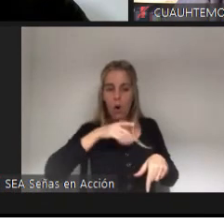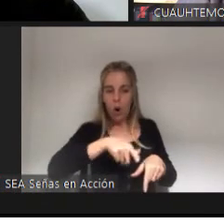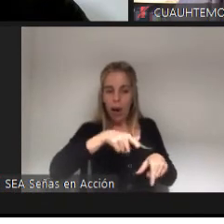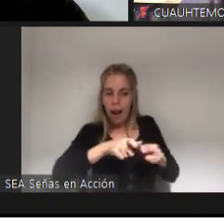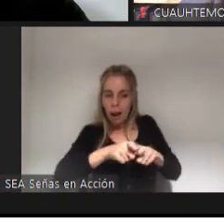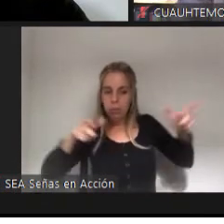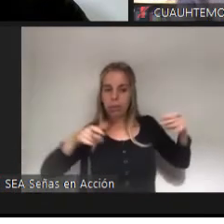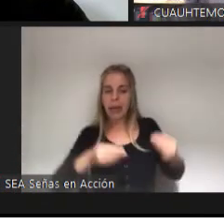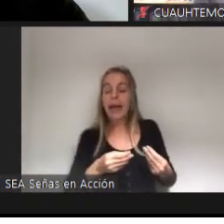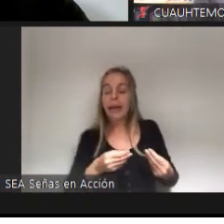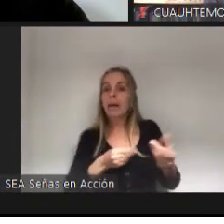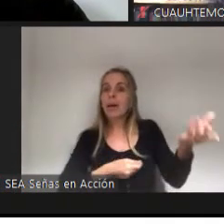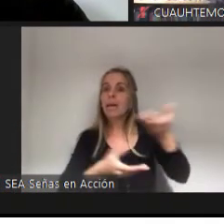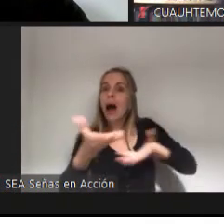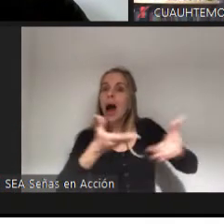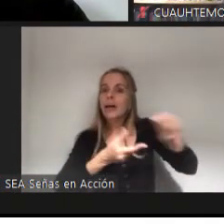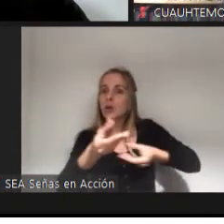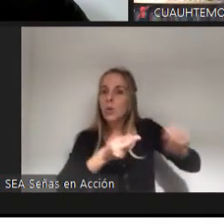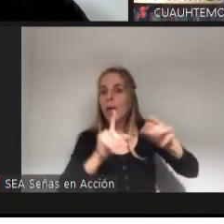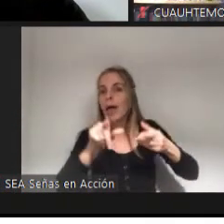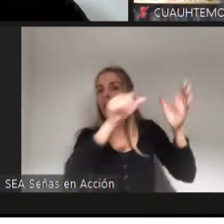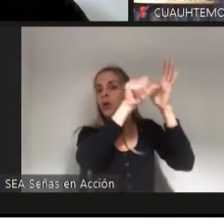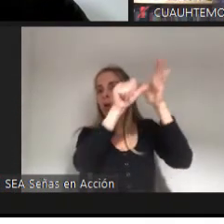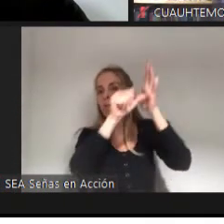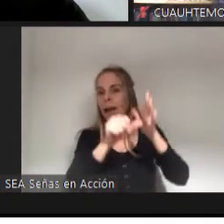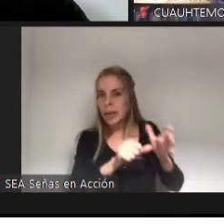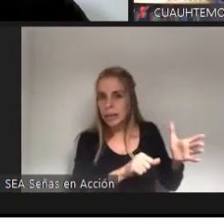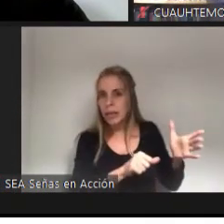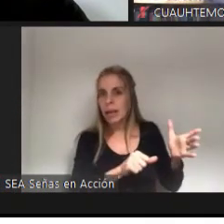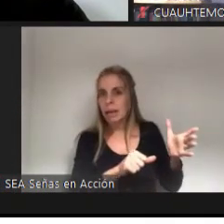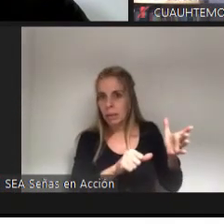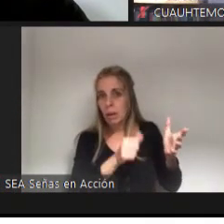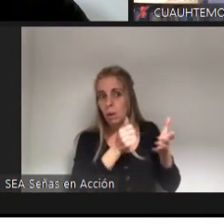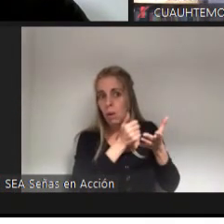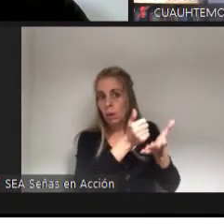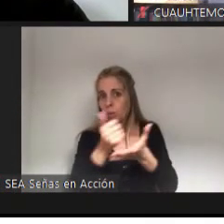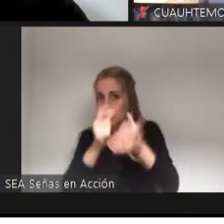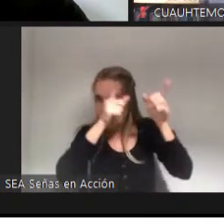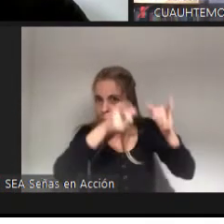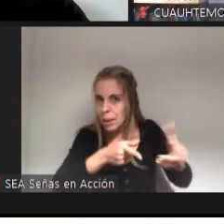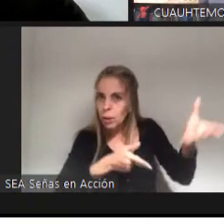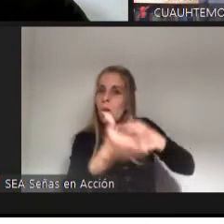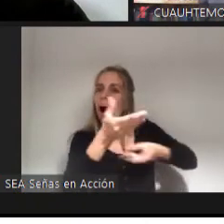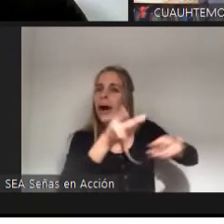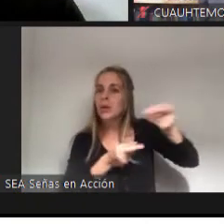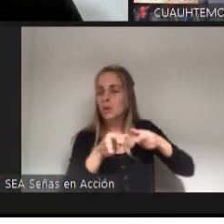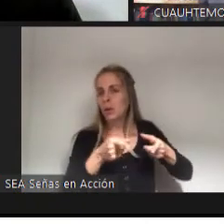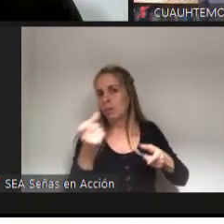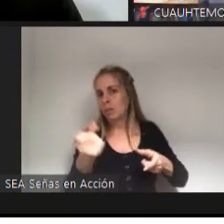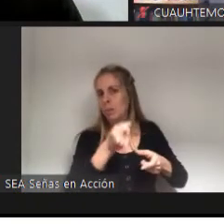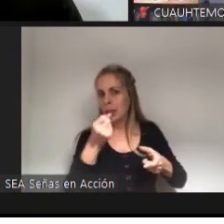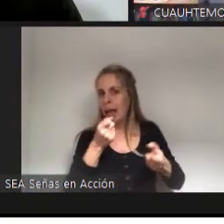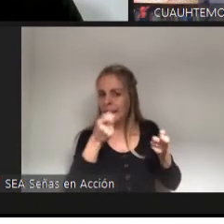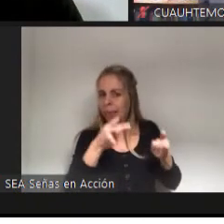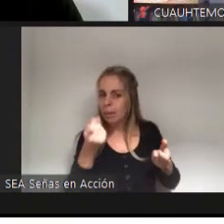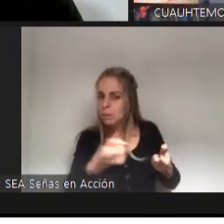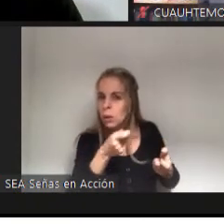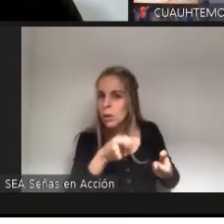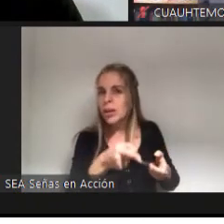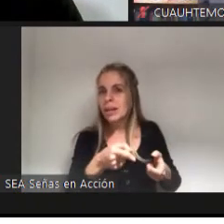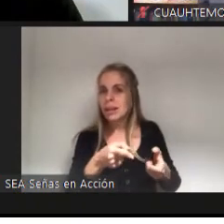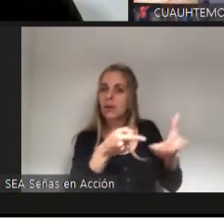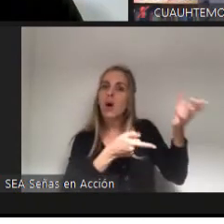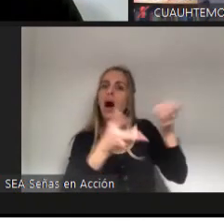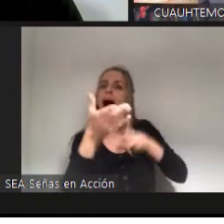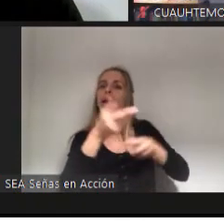local also means collaboration, international collaboration that is fundamental and that provide a wealth